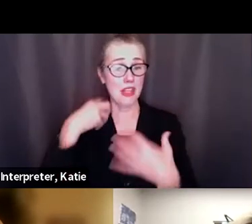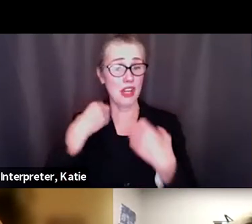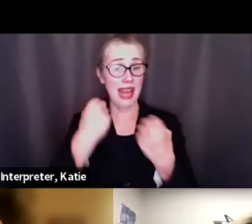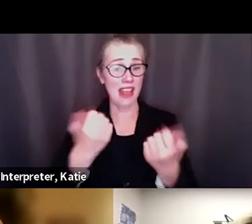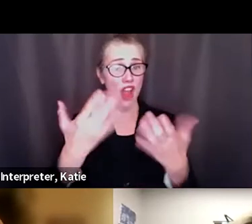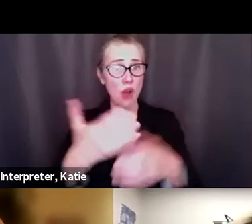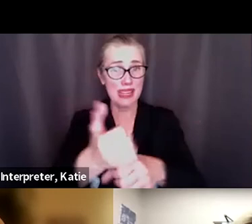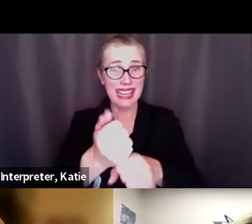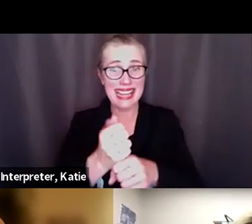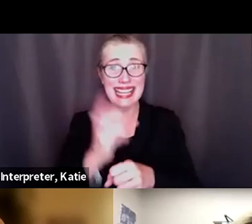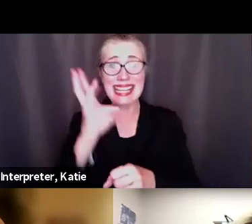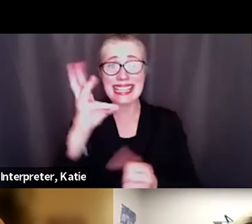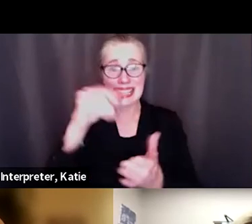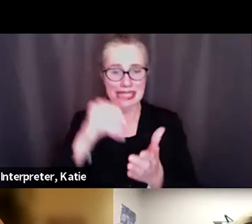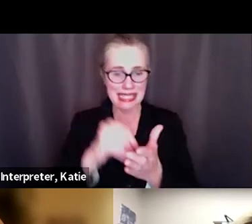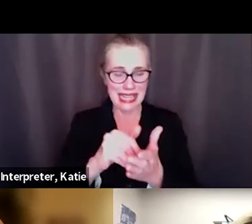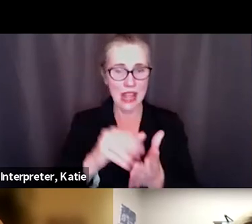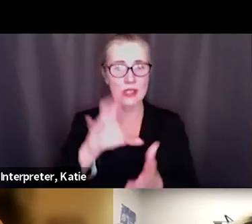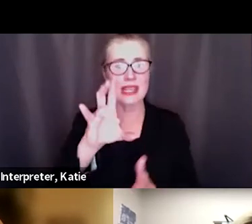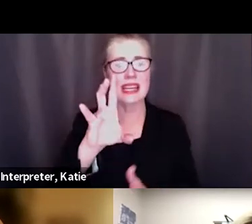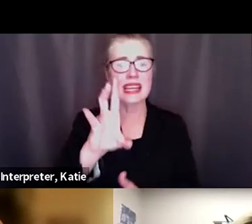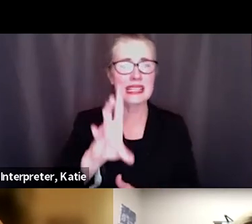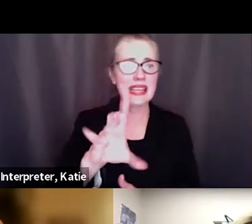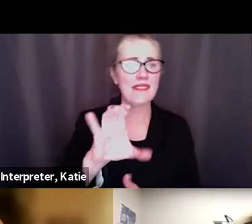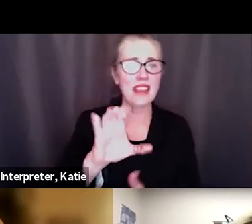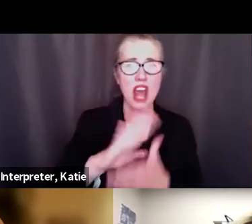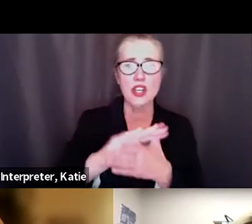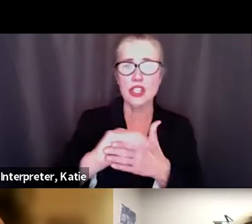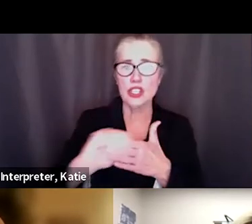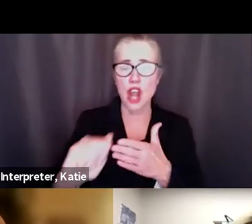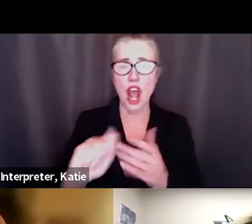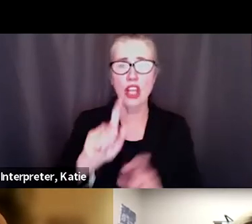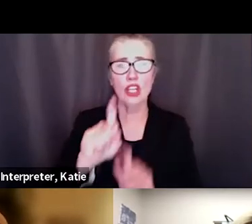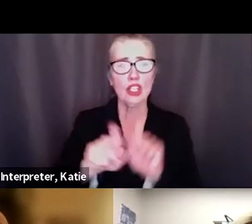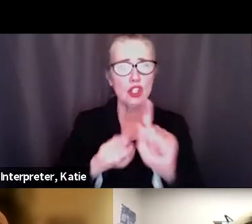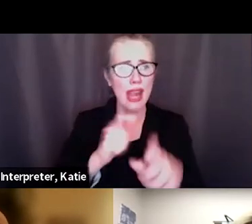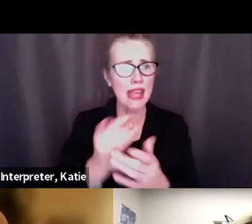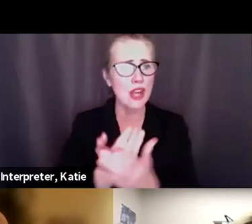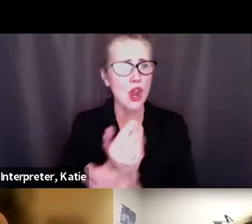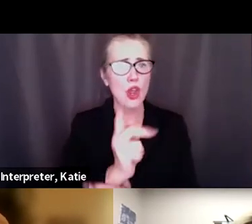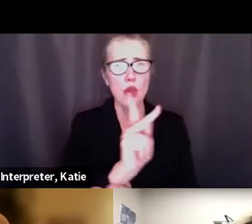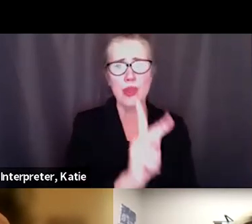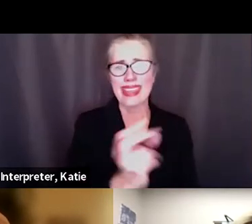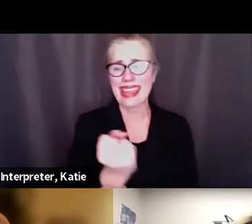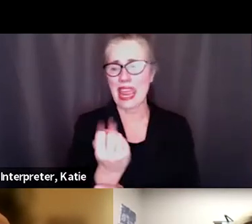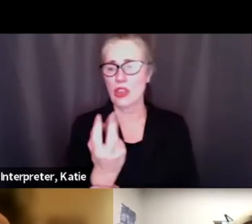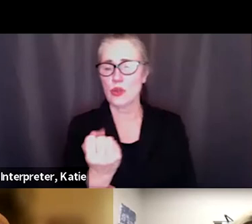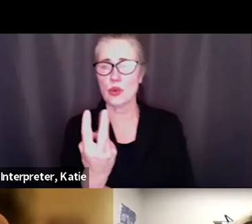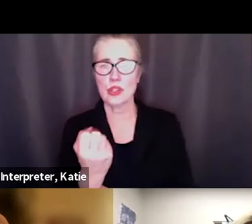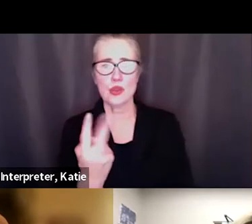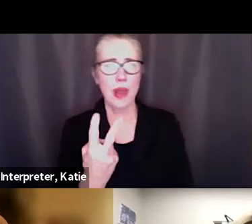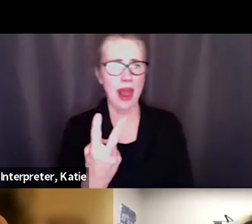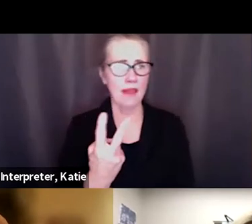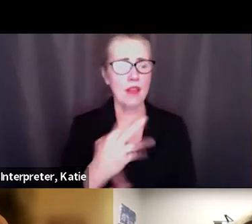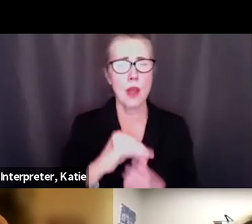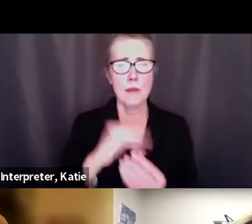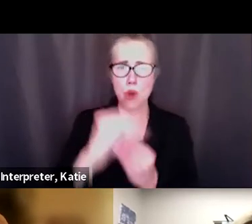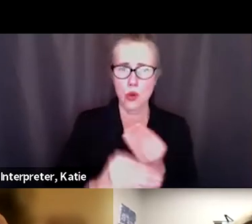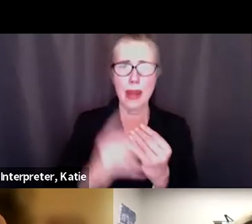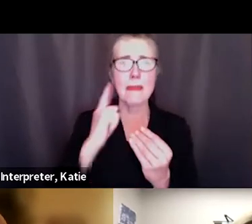grant through the k-12 strong workforce program which is primarily for equipment as well as professional development and